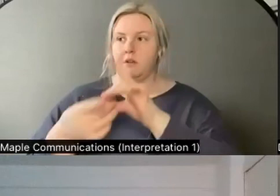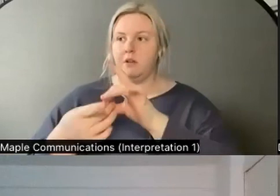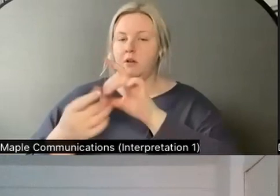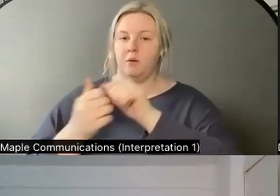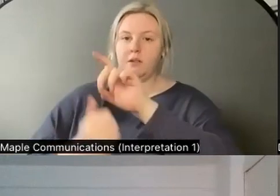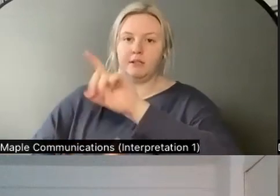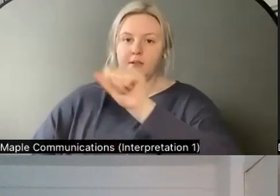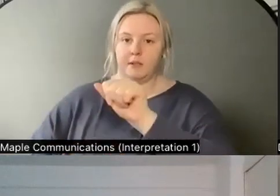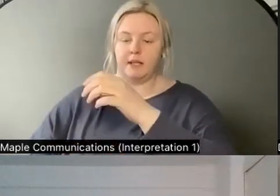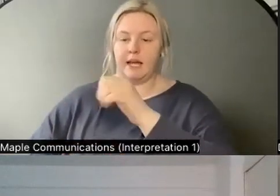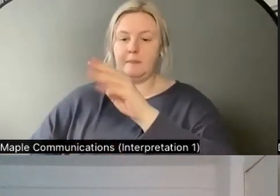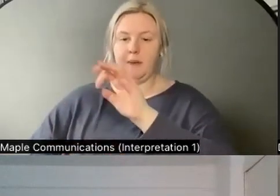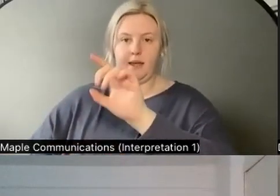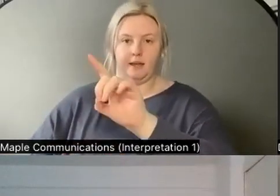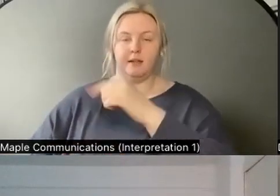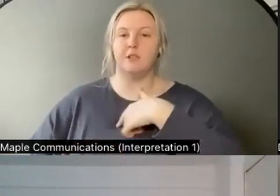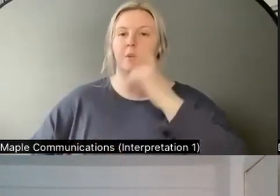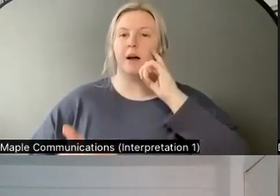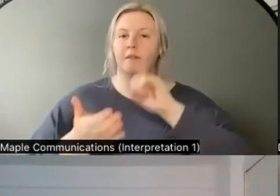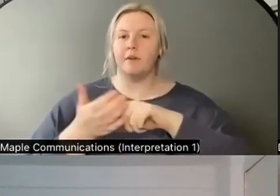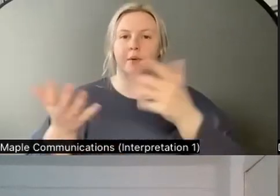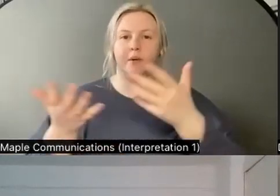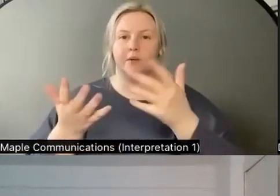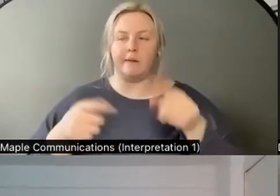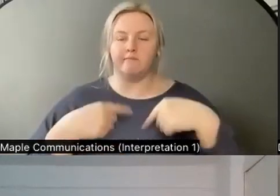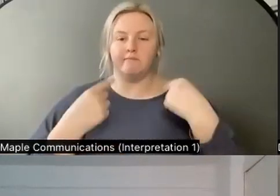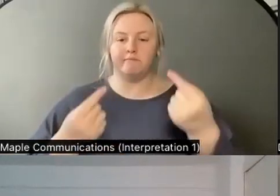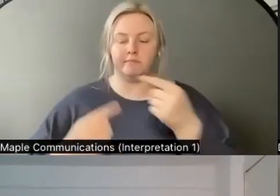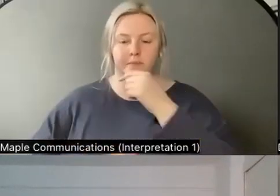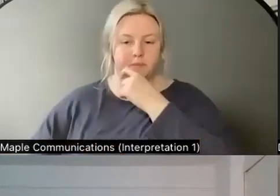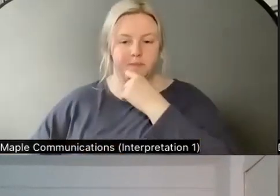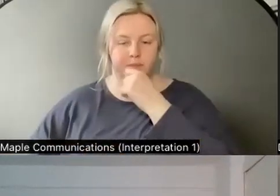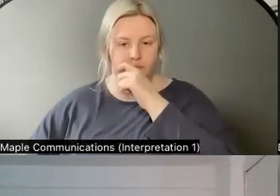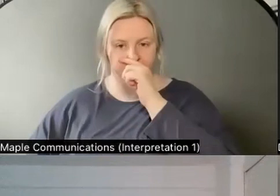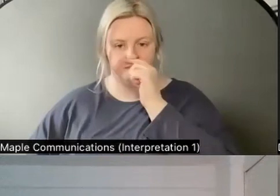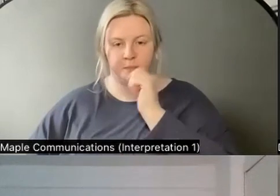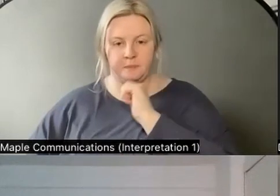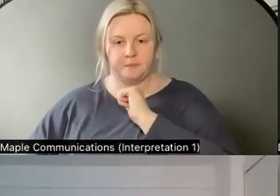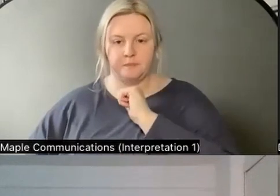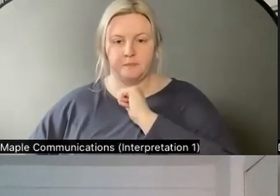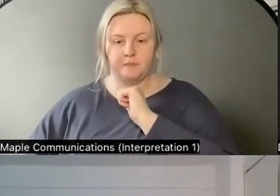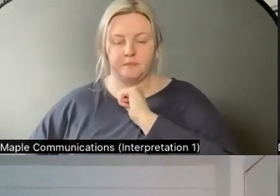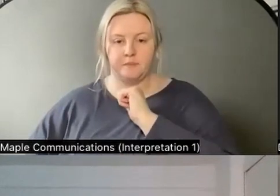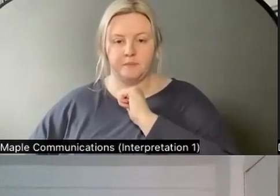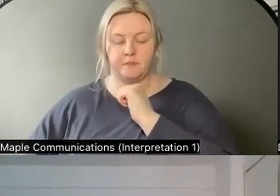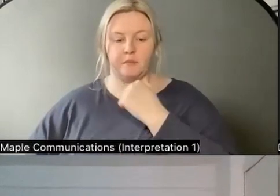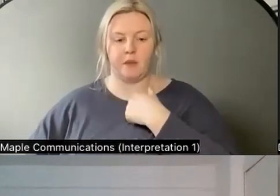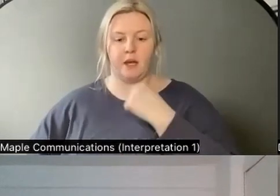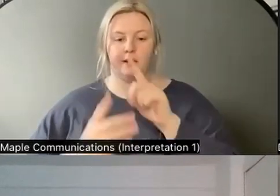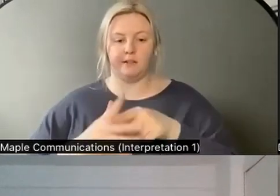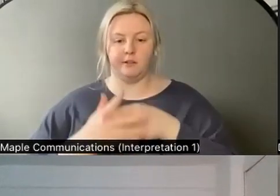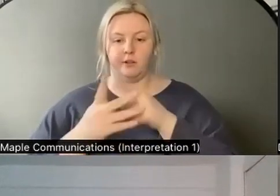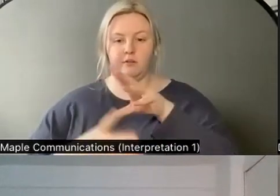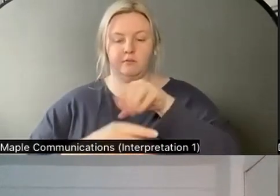I've noticed the most, you know, I got started in disability activism, disability justice